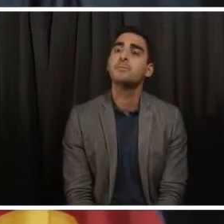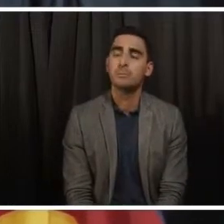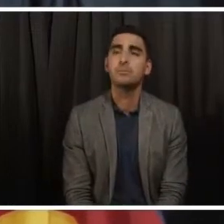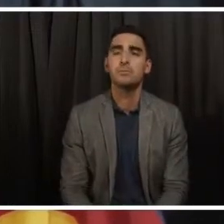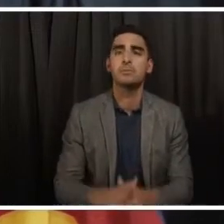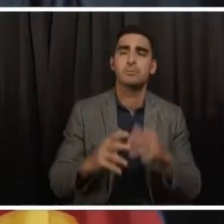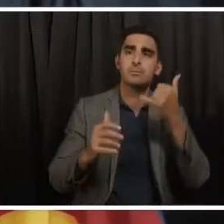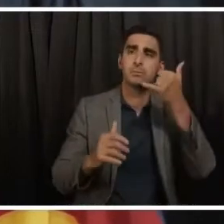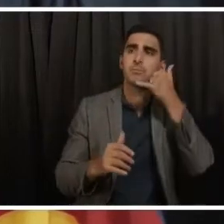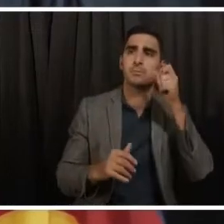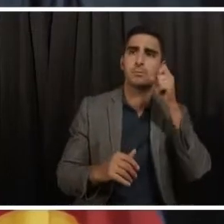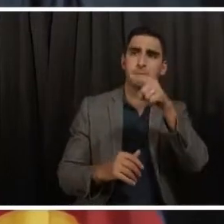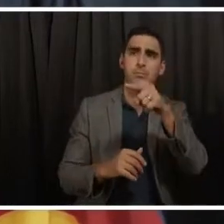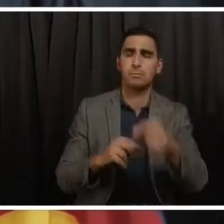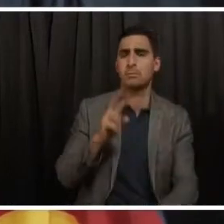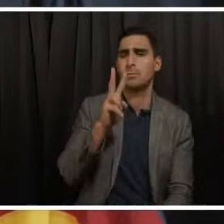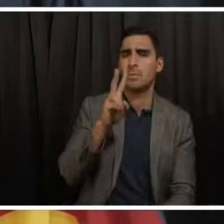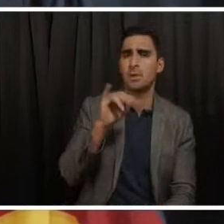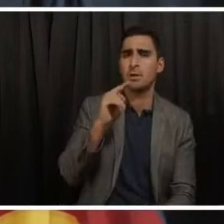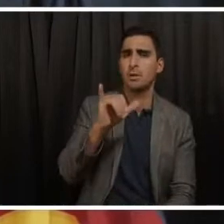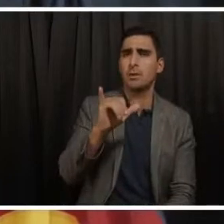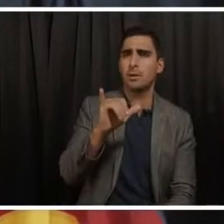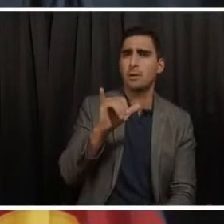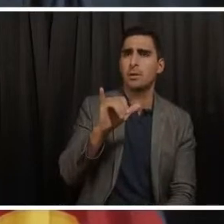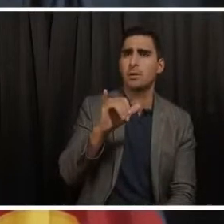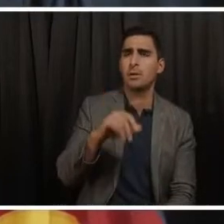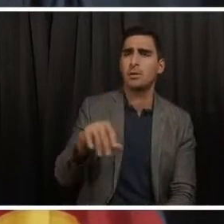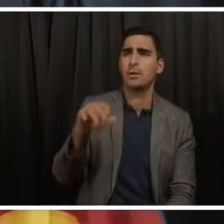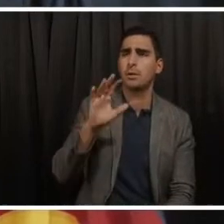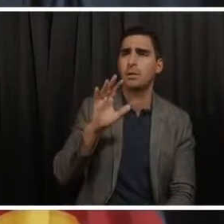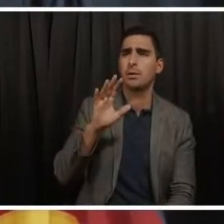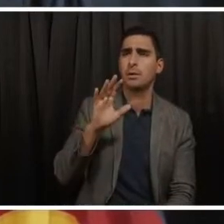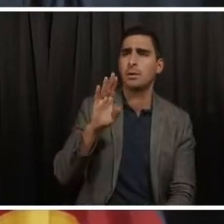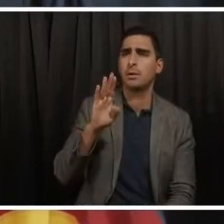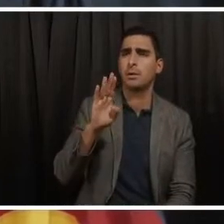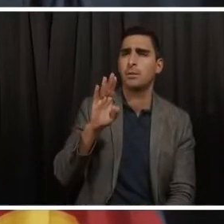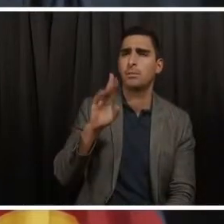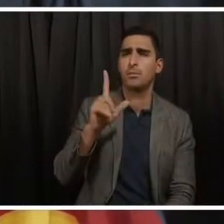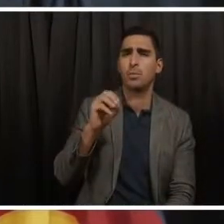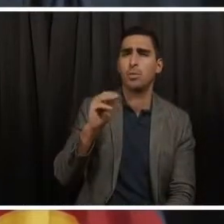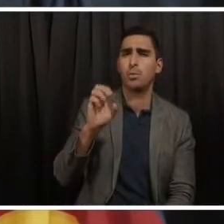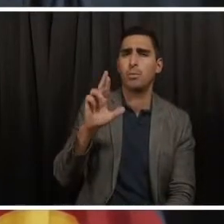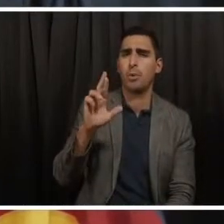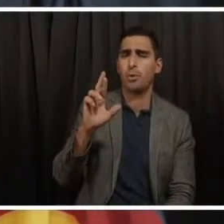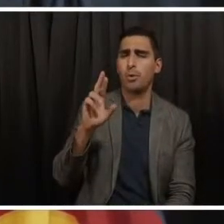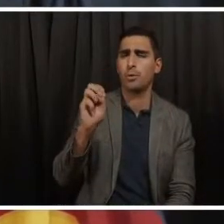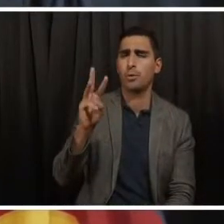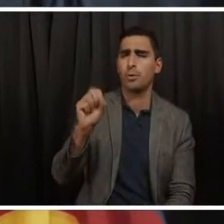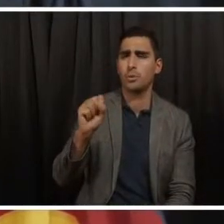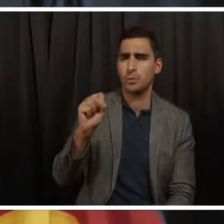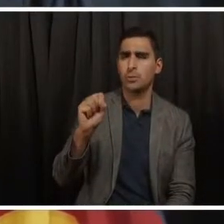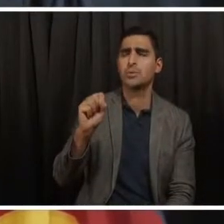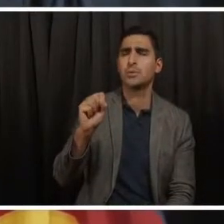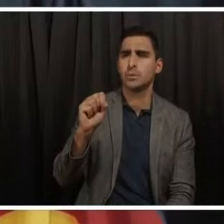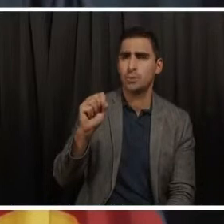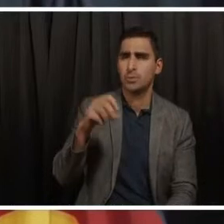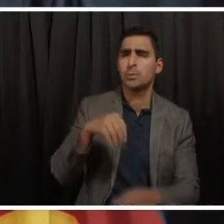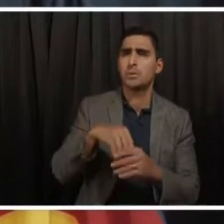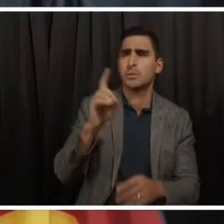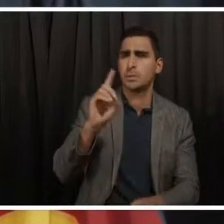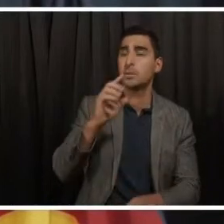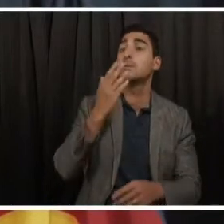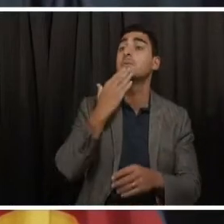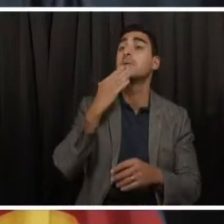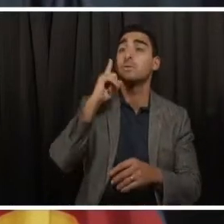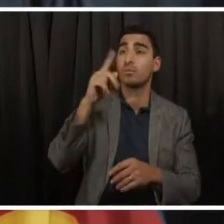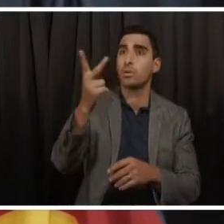Hello, Governor Polis. This is Vinny Del Giudice at Bloomberg News in Denver. First of all, thank you to you and Dr. Hurley for these regular